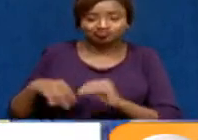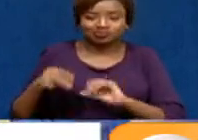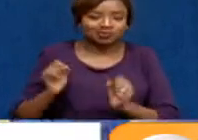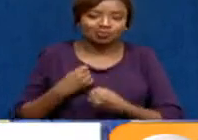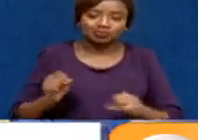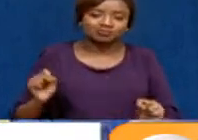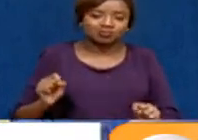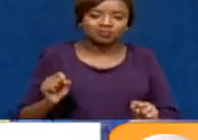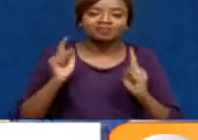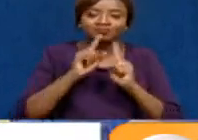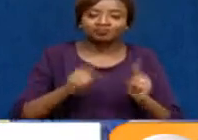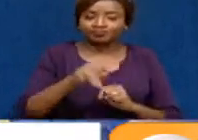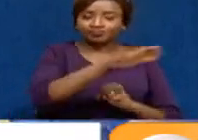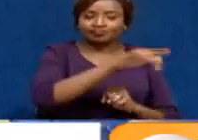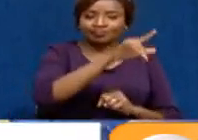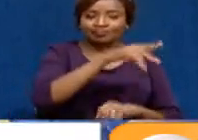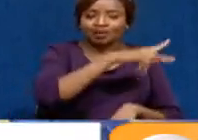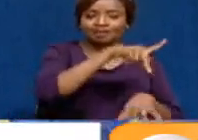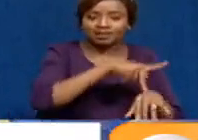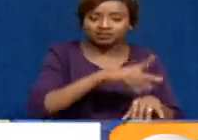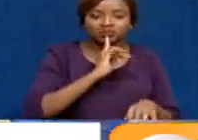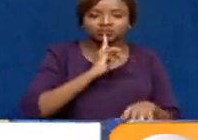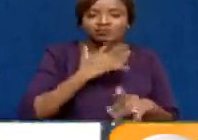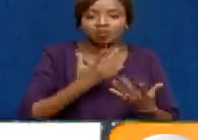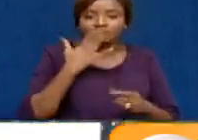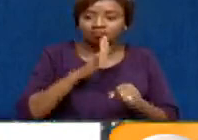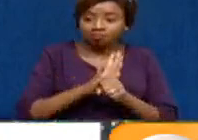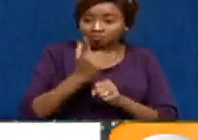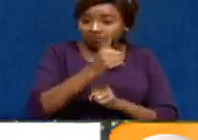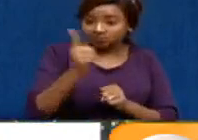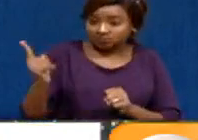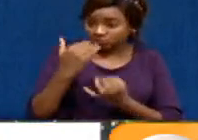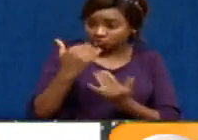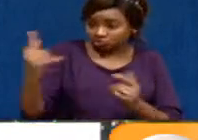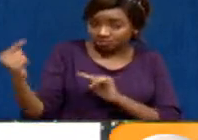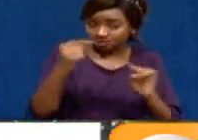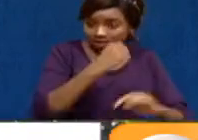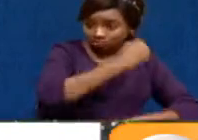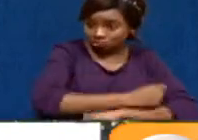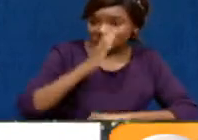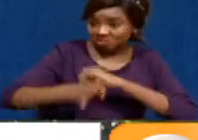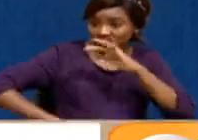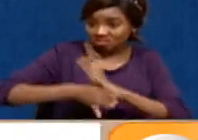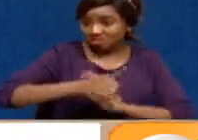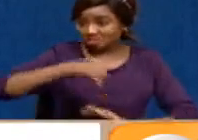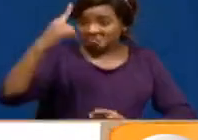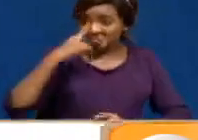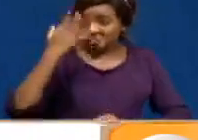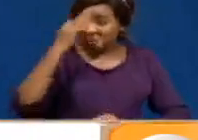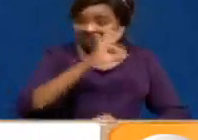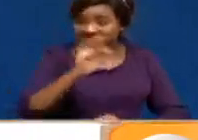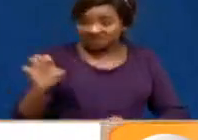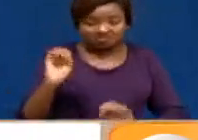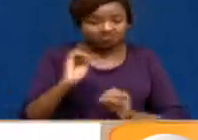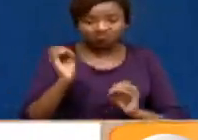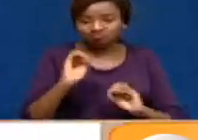School Chief Principal Edwin Namachanja has however assured parents that no student will be sent home for lack of fees, but called